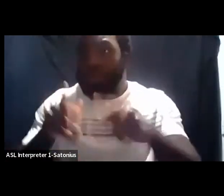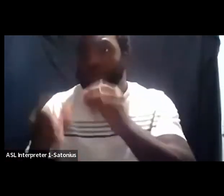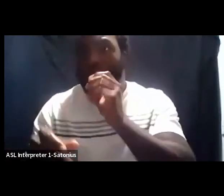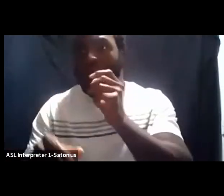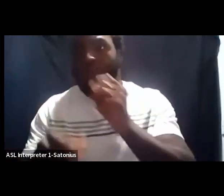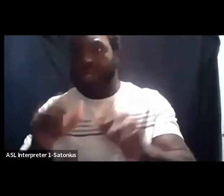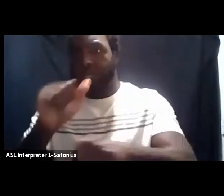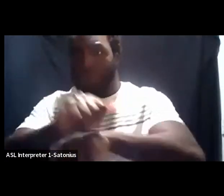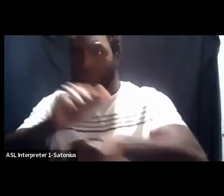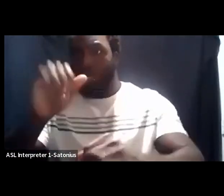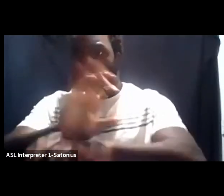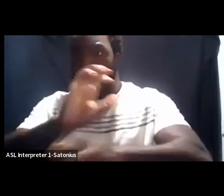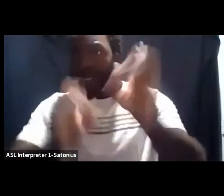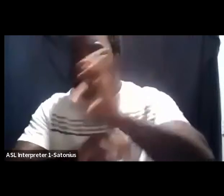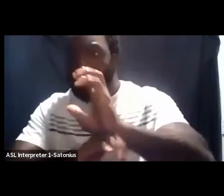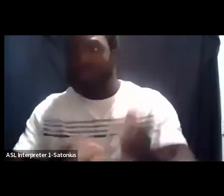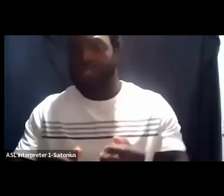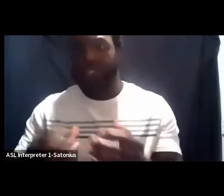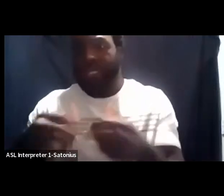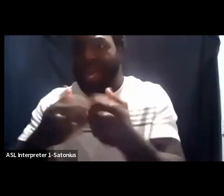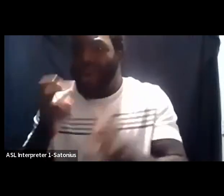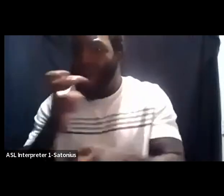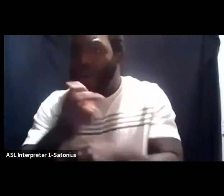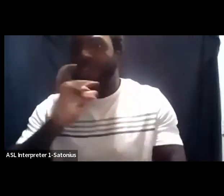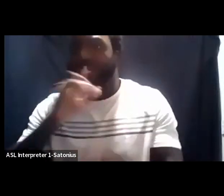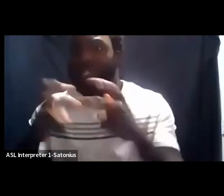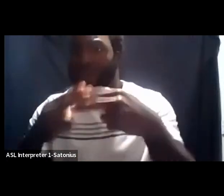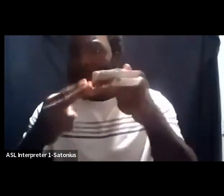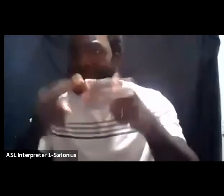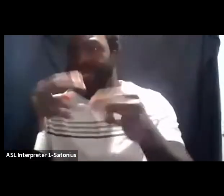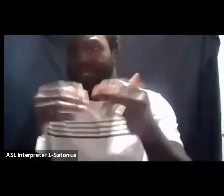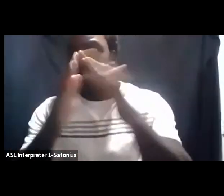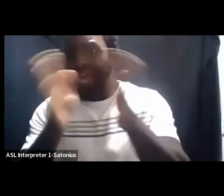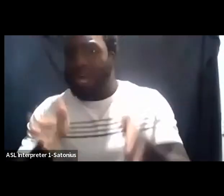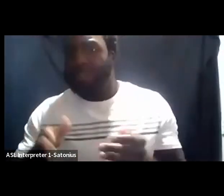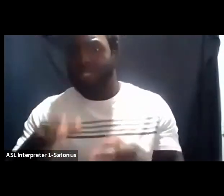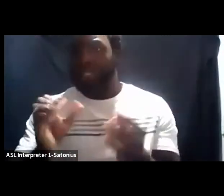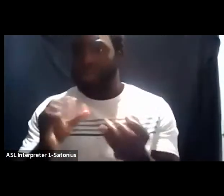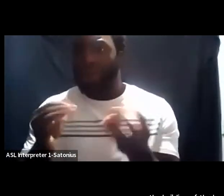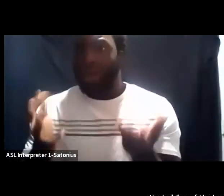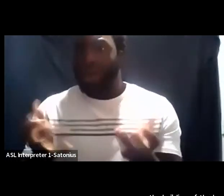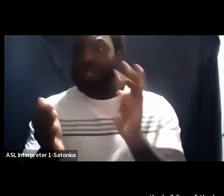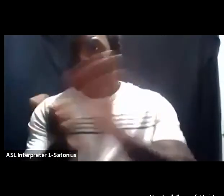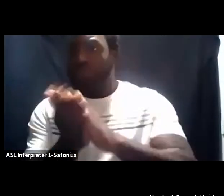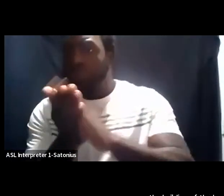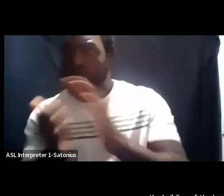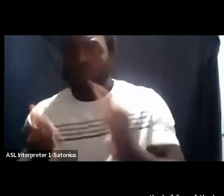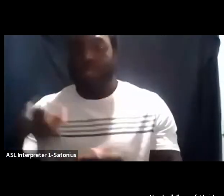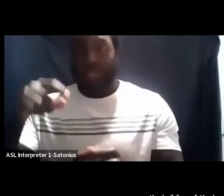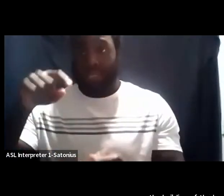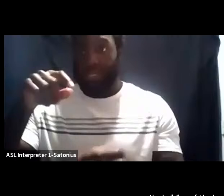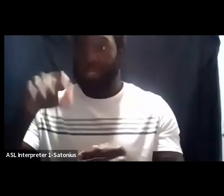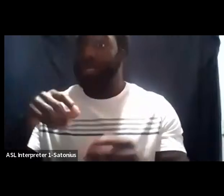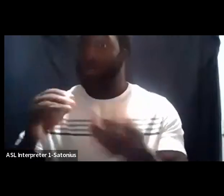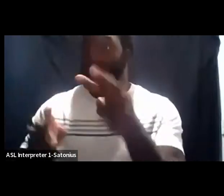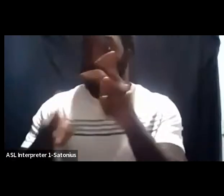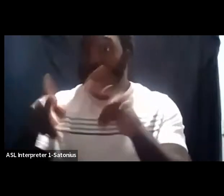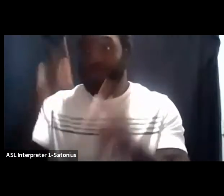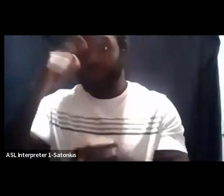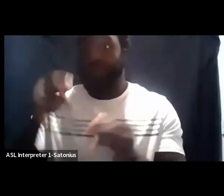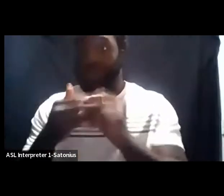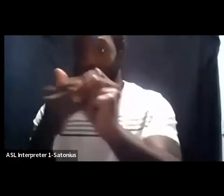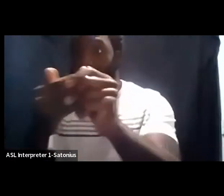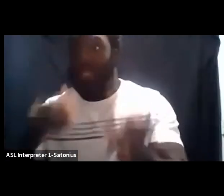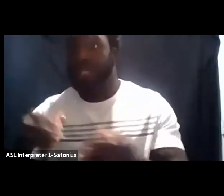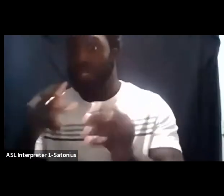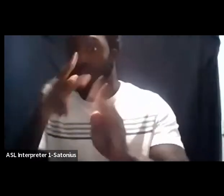about how difficult it is to build this housing. So I just want to applaud the administration for leading on this point. I look forward to